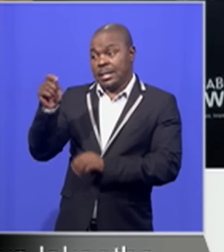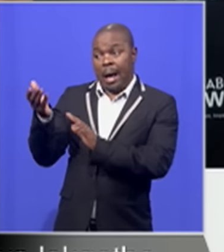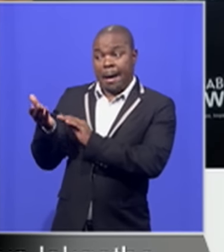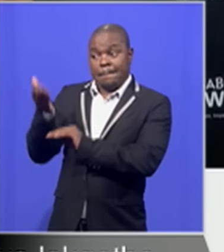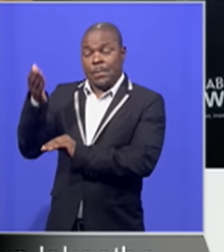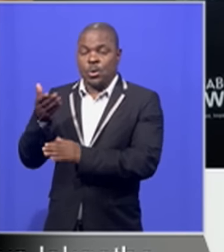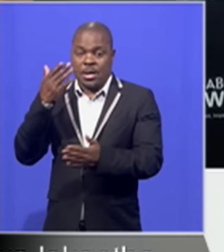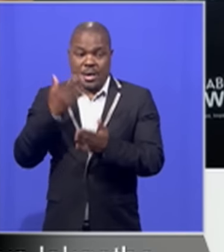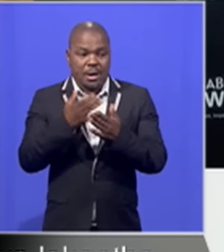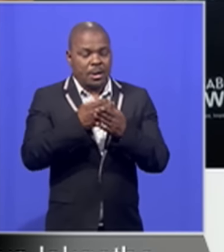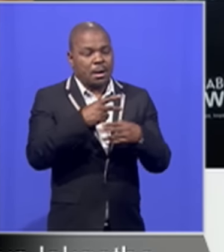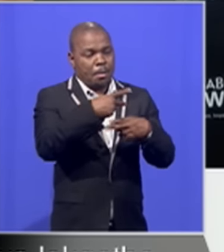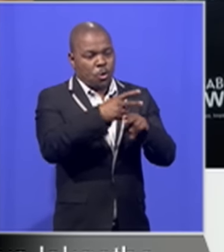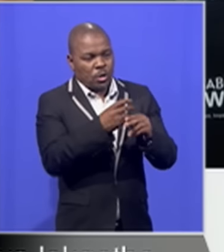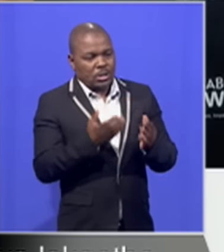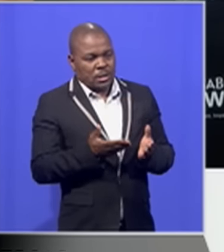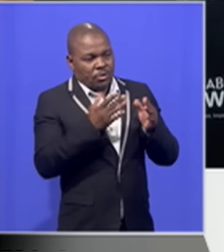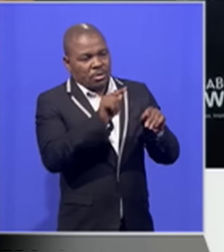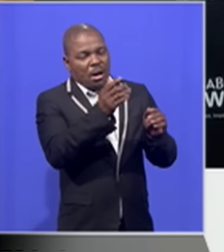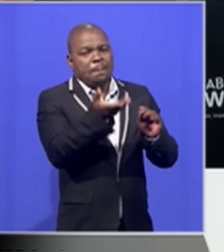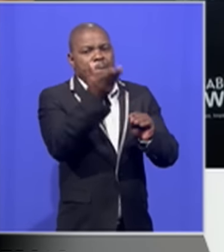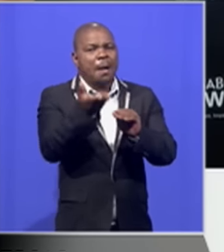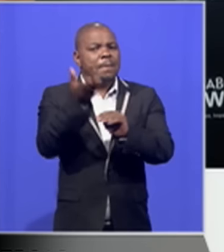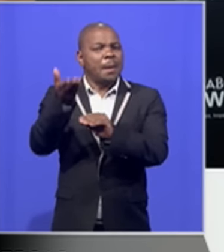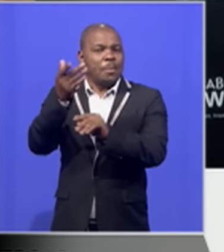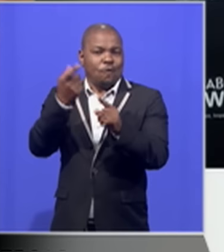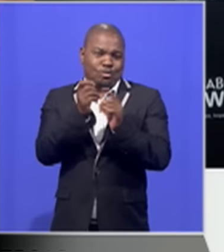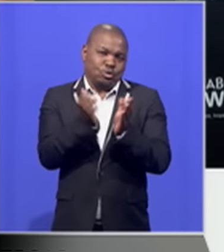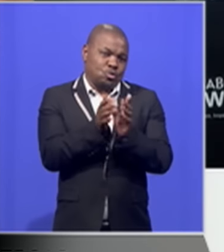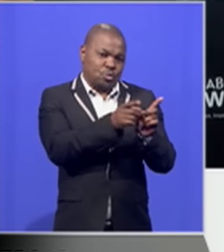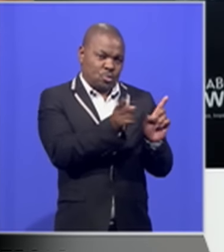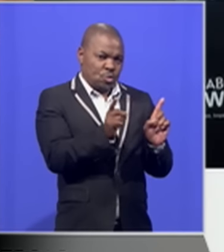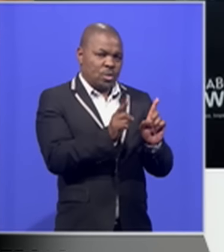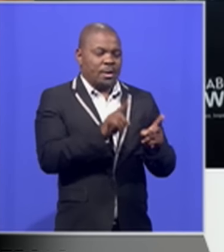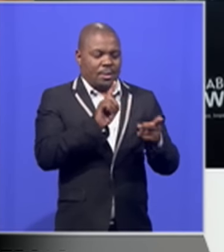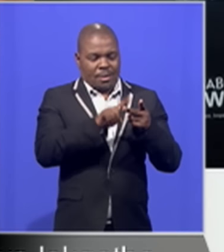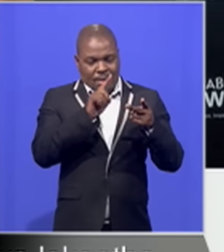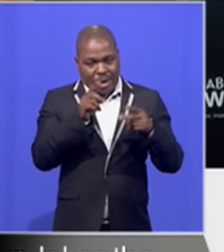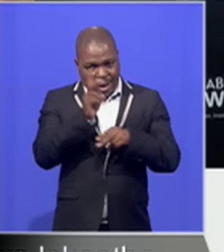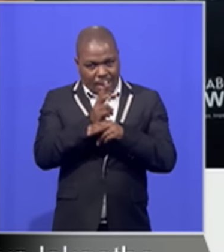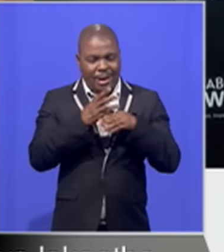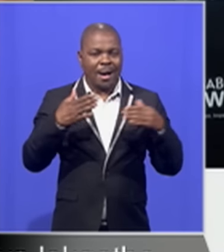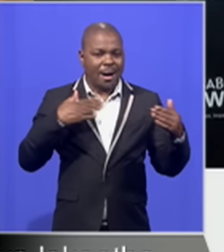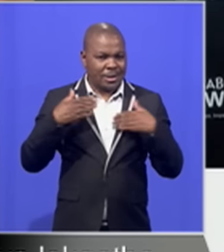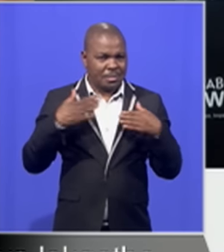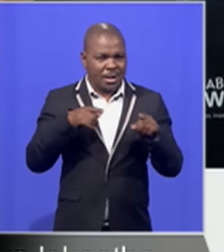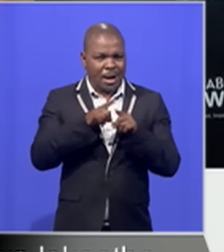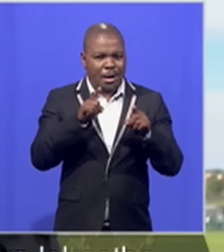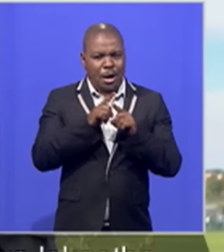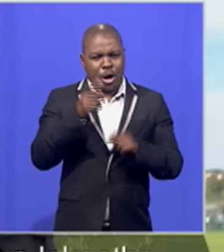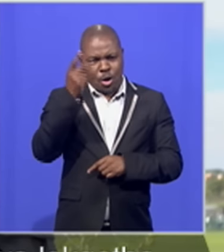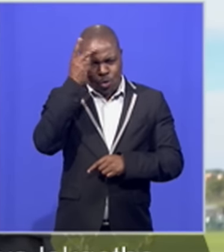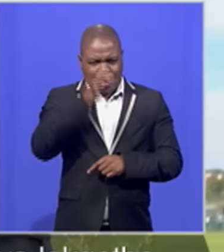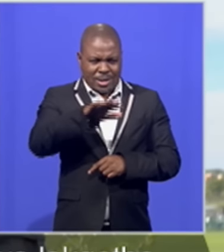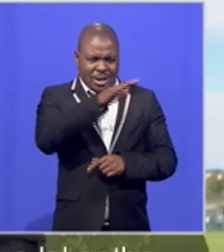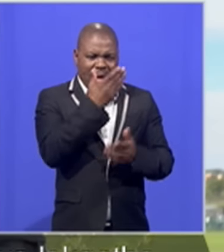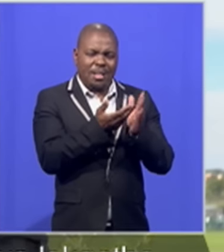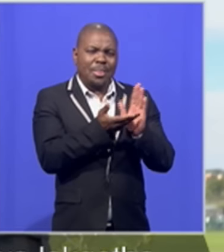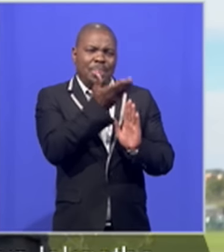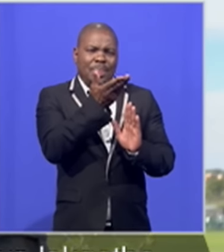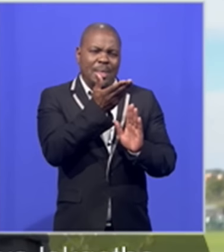the products and services being rendered and sold by the school, there's an administrative burden, there's a specialized knowledge arena. Go